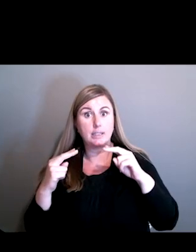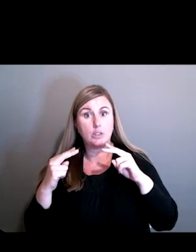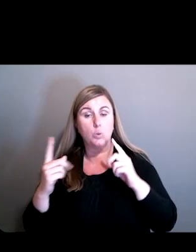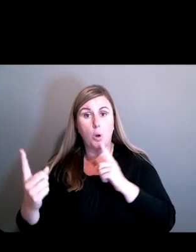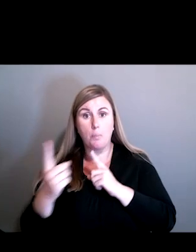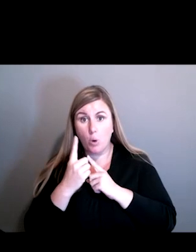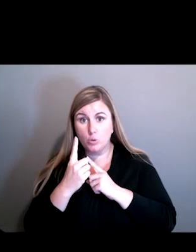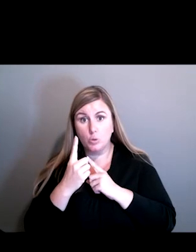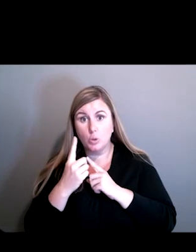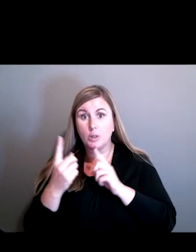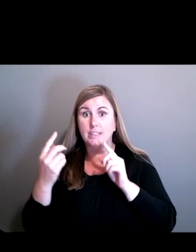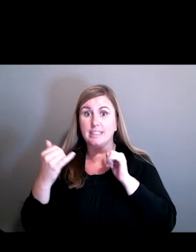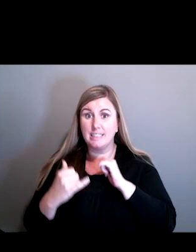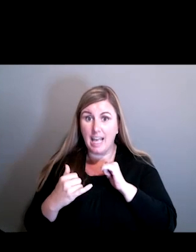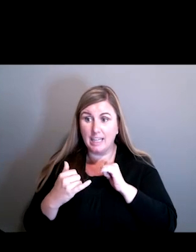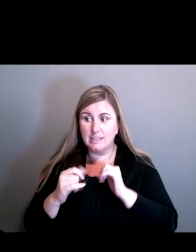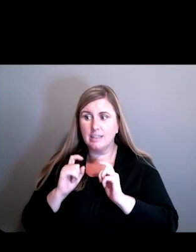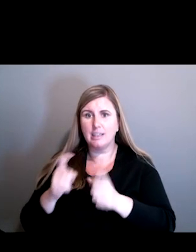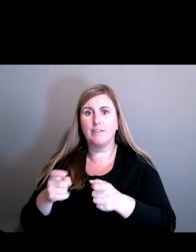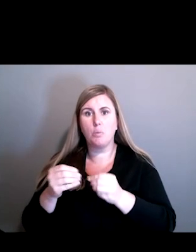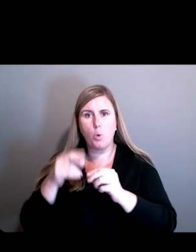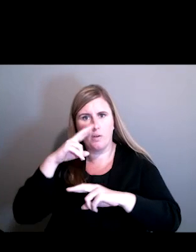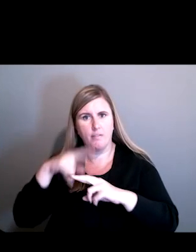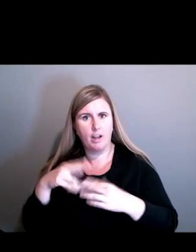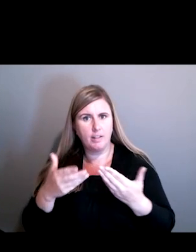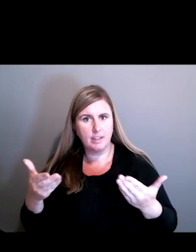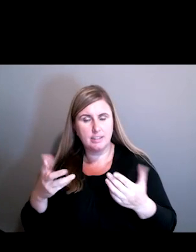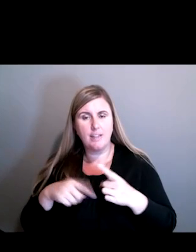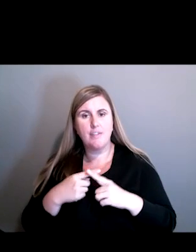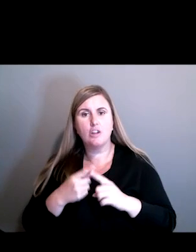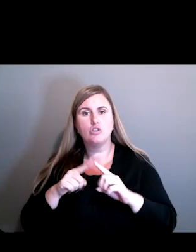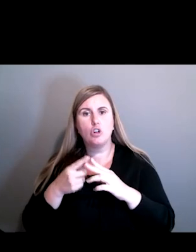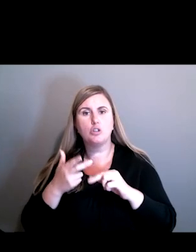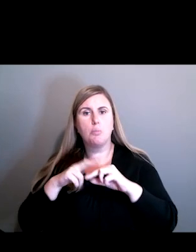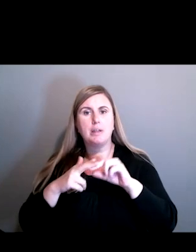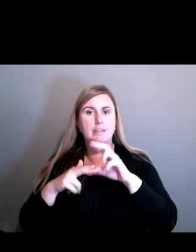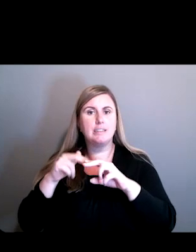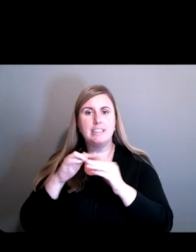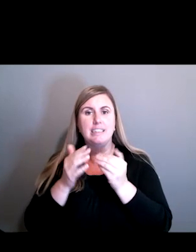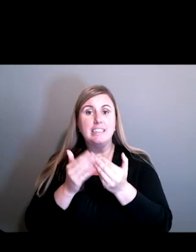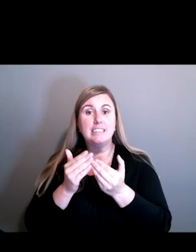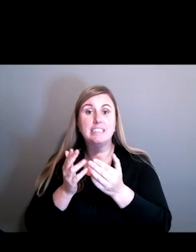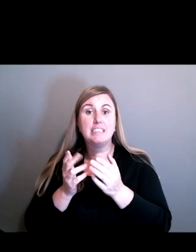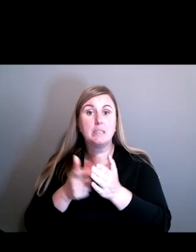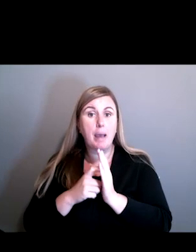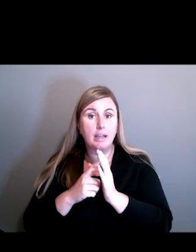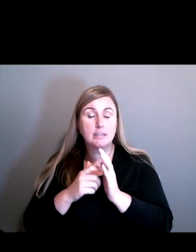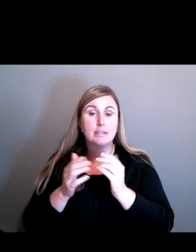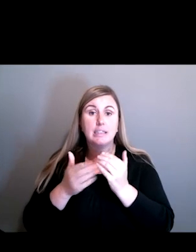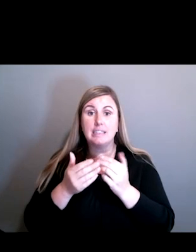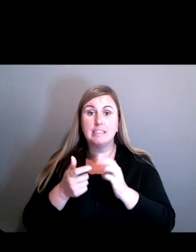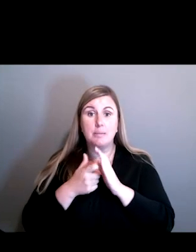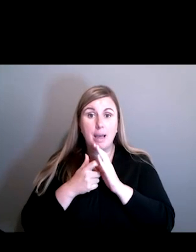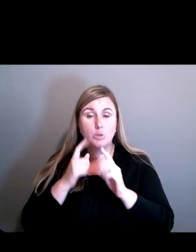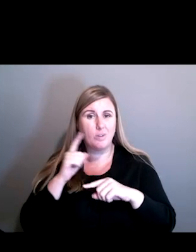table, and then when the child makes eye contact with you, approaches you, stays with you, give them more fun things, and then start to build